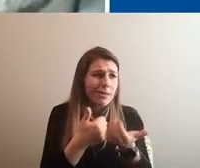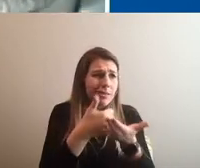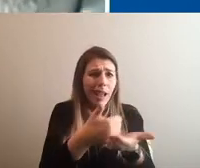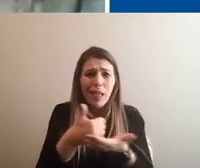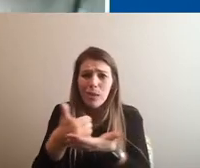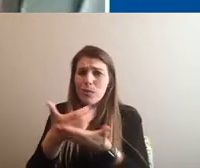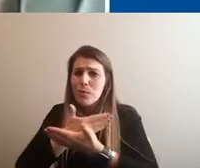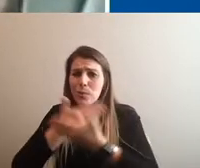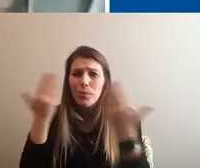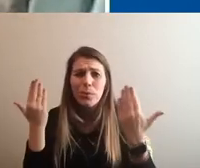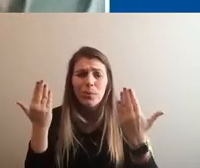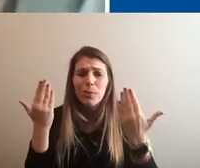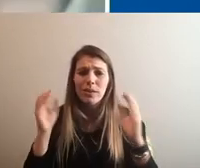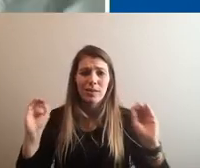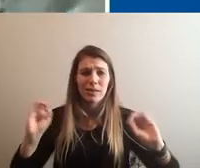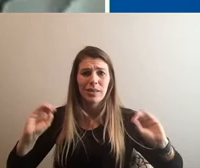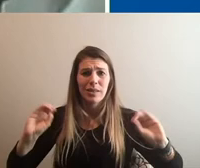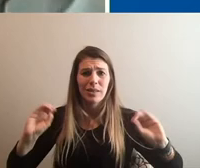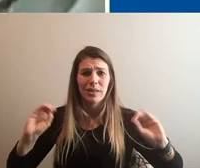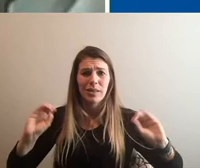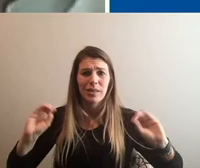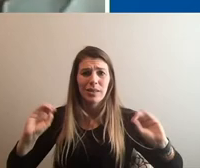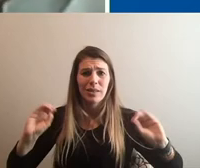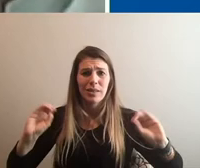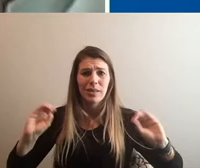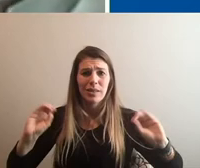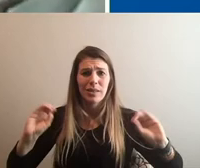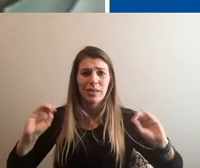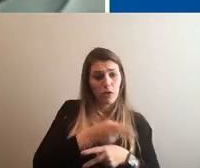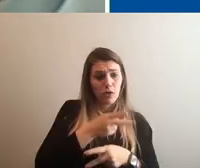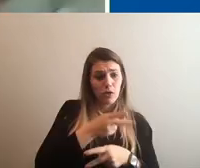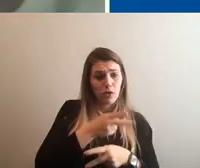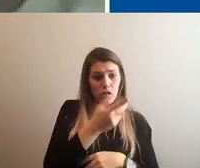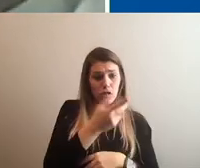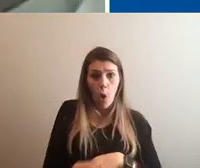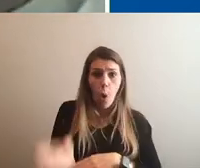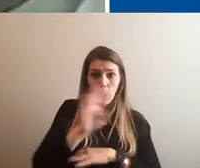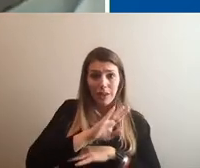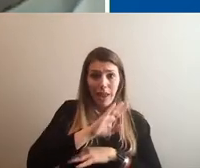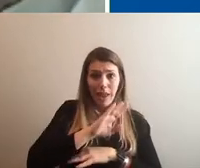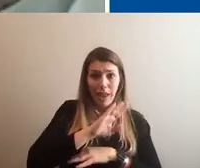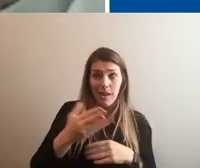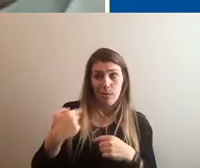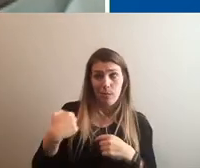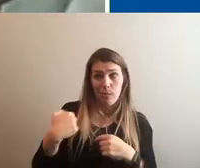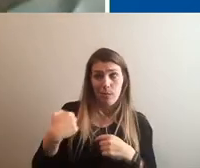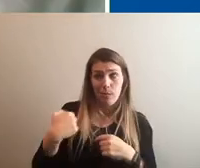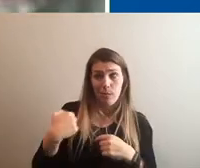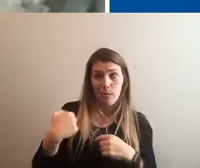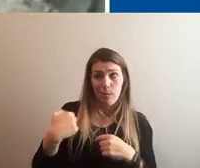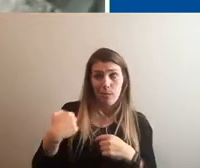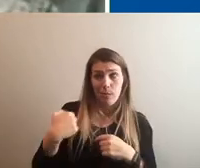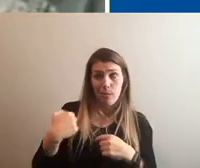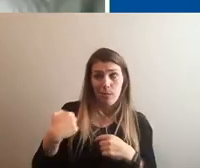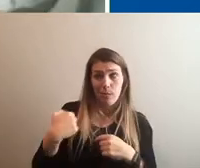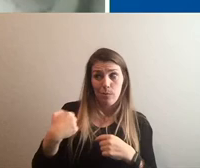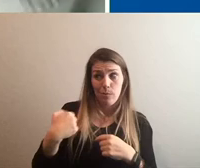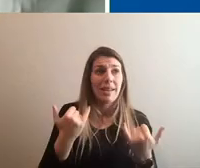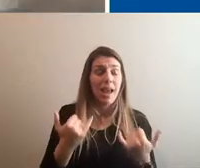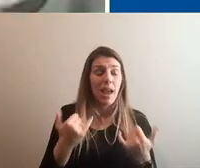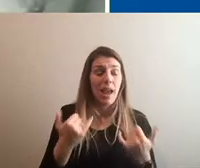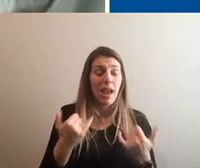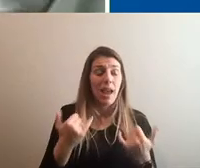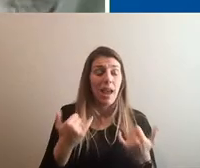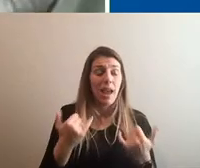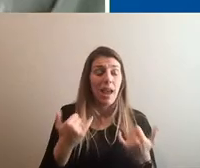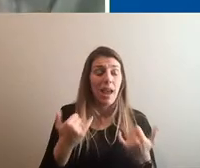now also, in fact, not only caring for their child full-time during the day, which they hadn't been doing when the schools were open, but secondly, they were actually